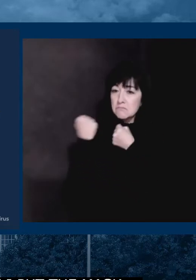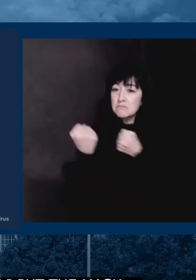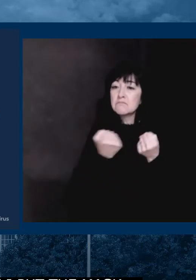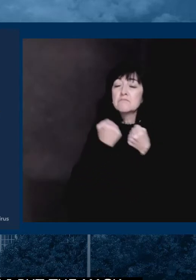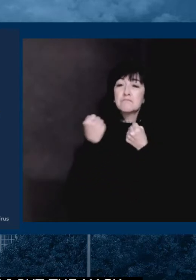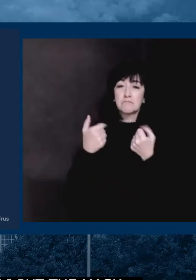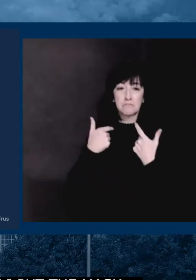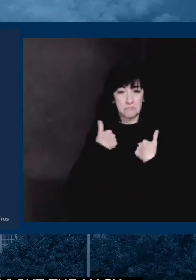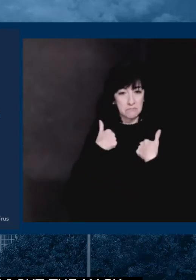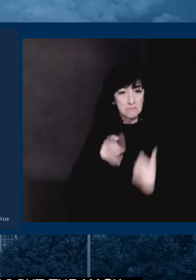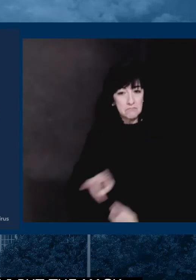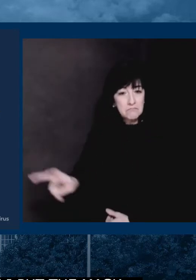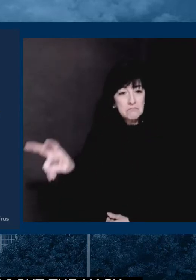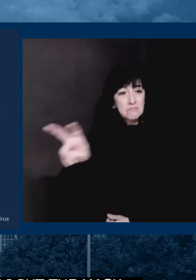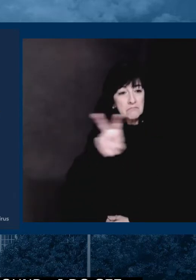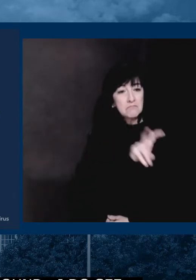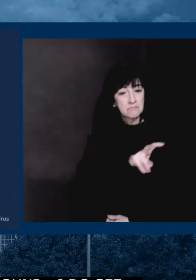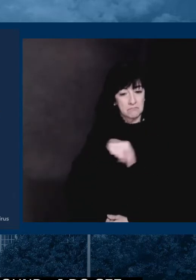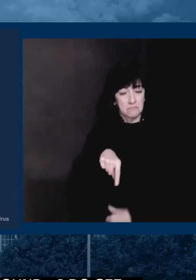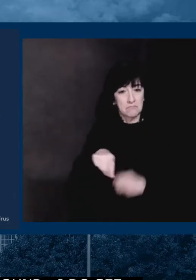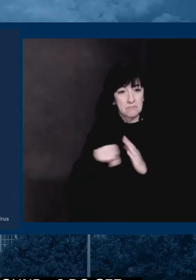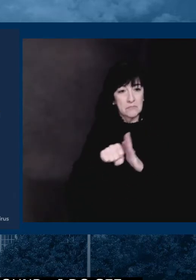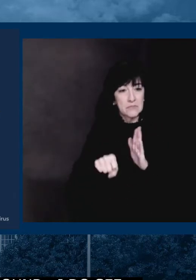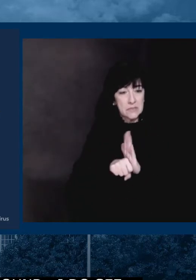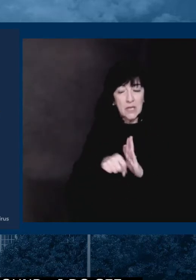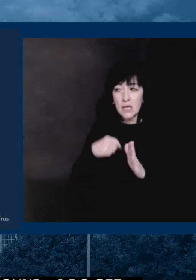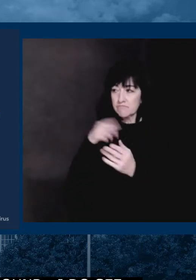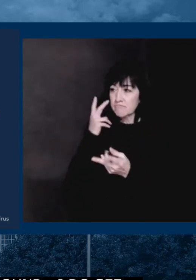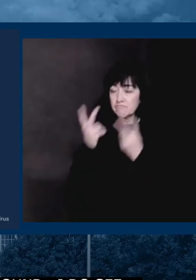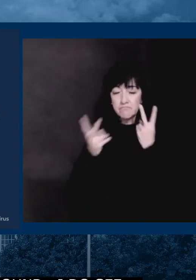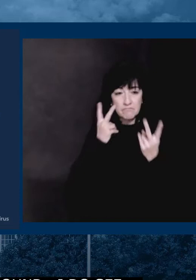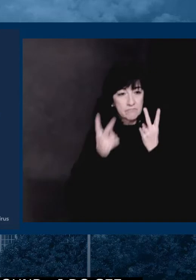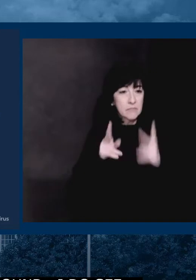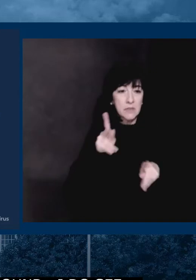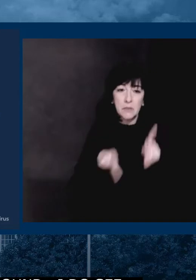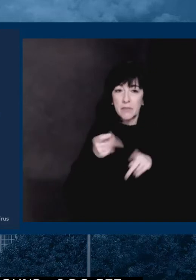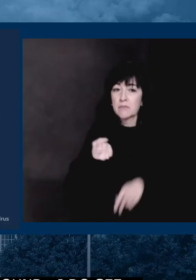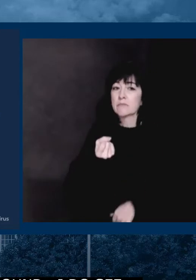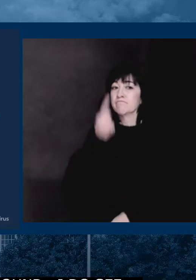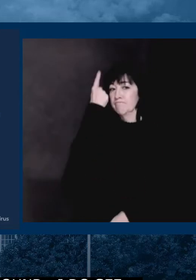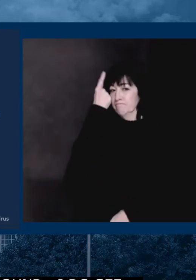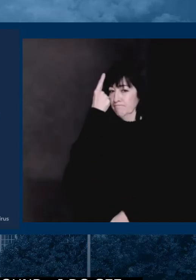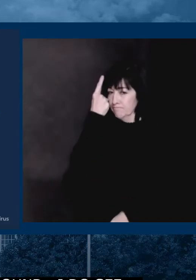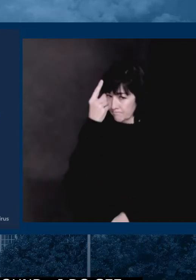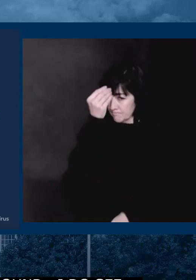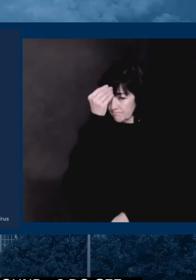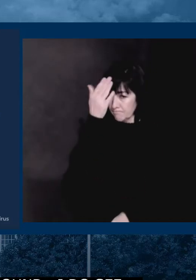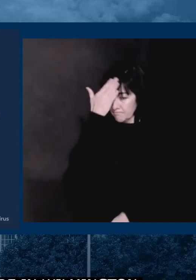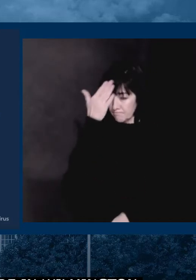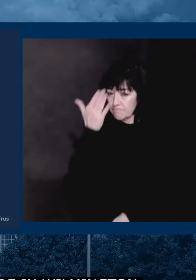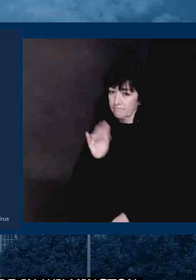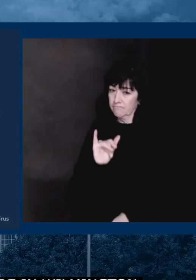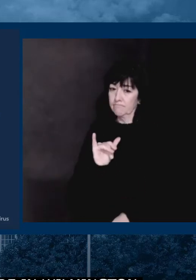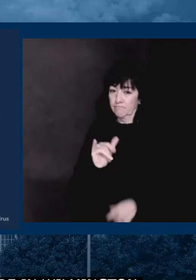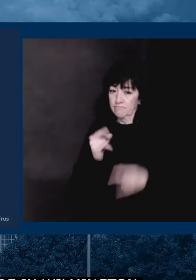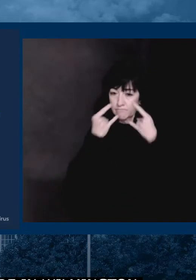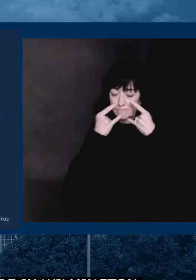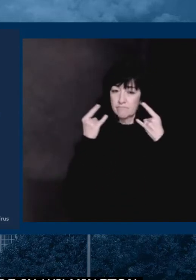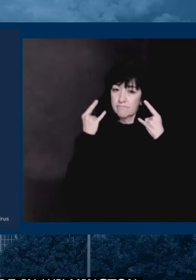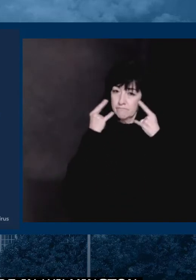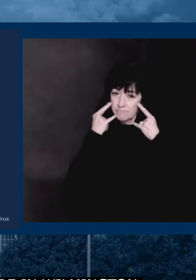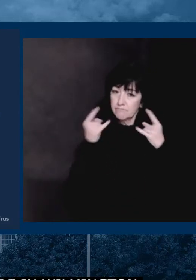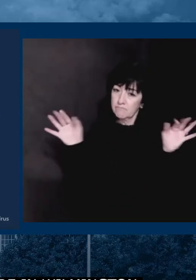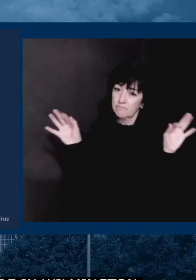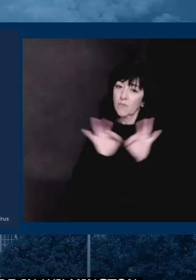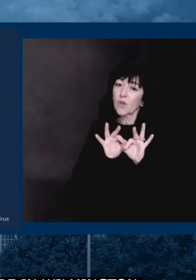northern Newcastle County. Folks understand that that's the most important thing that they can do to keep their neighbors safe and